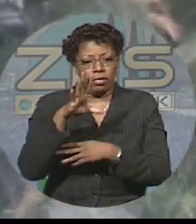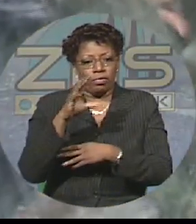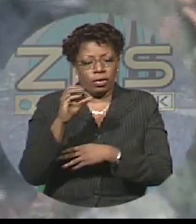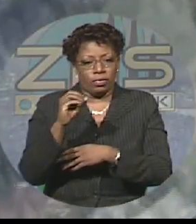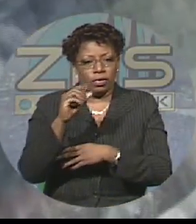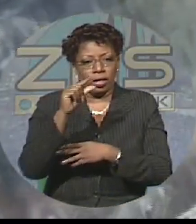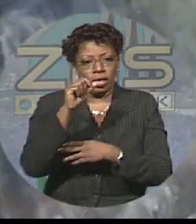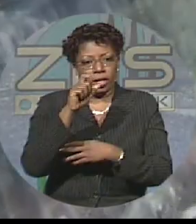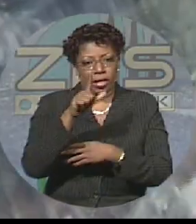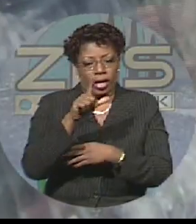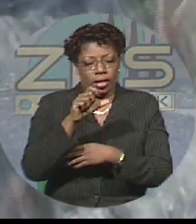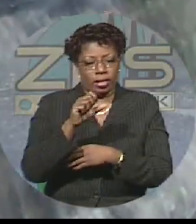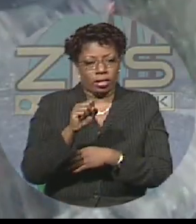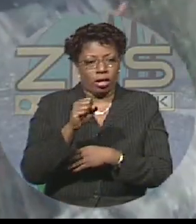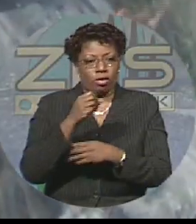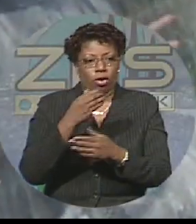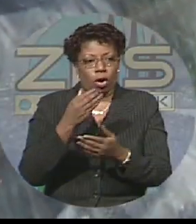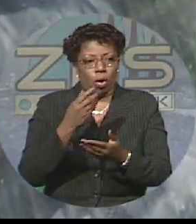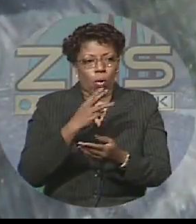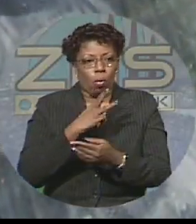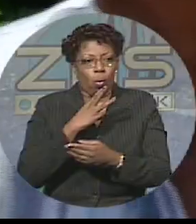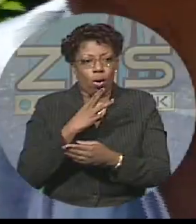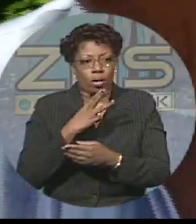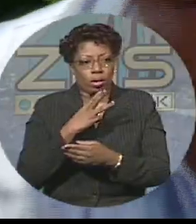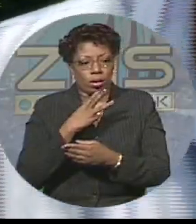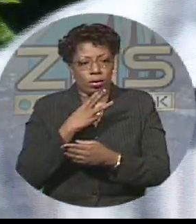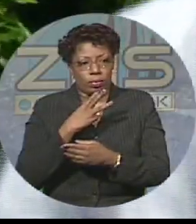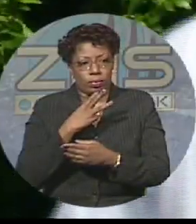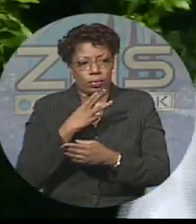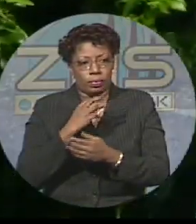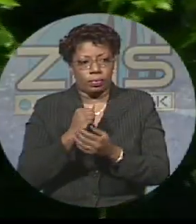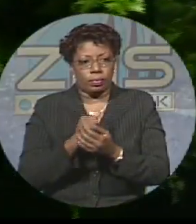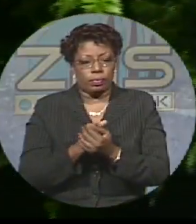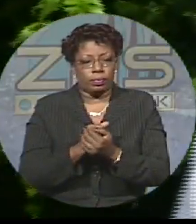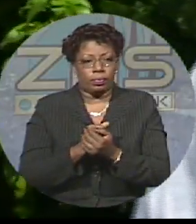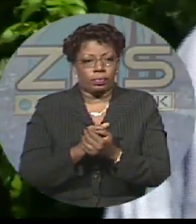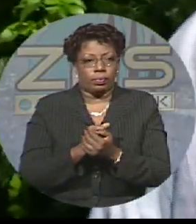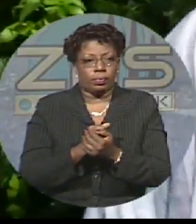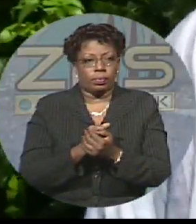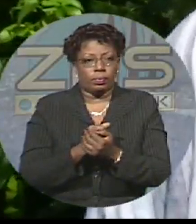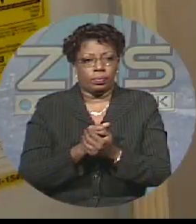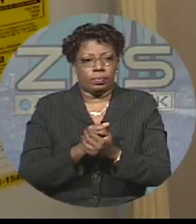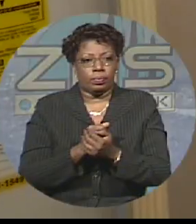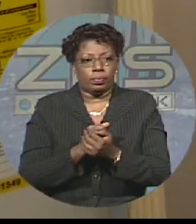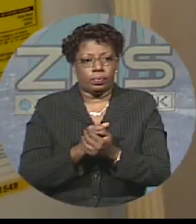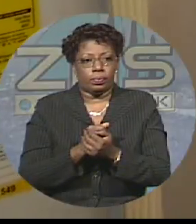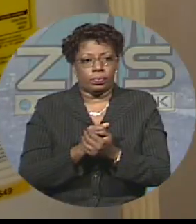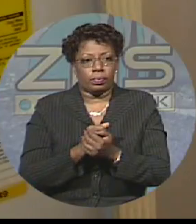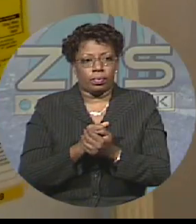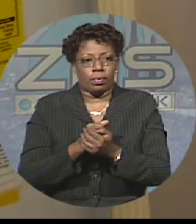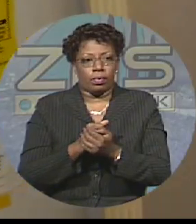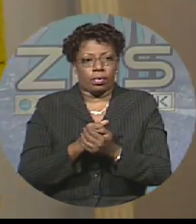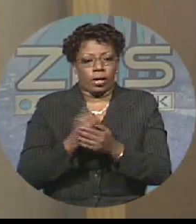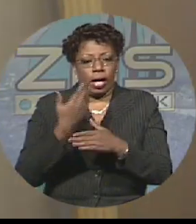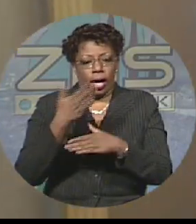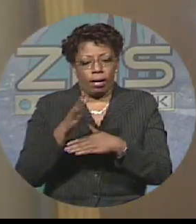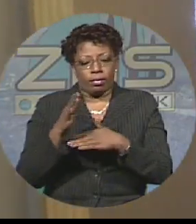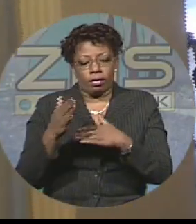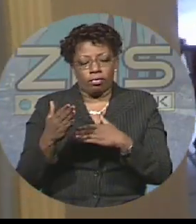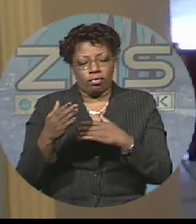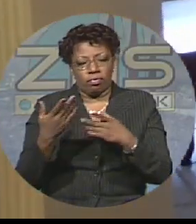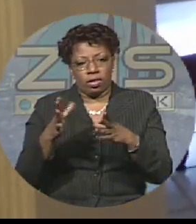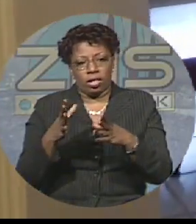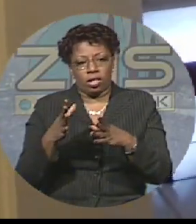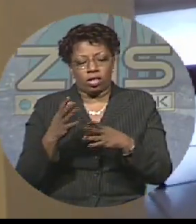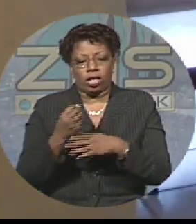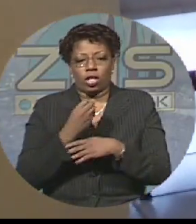water. That's all it is. These pipes hold water. Now, after that water is heated on the